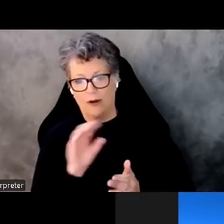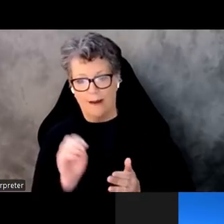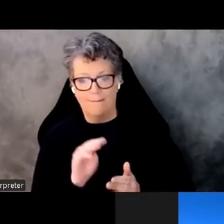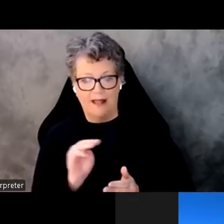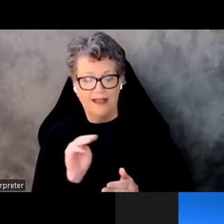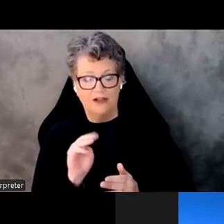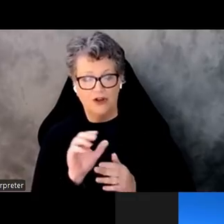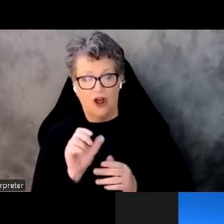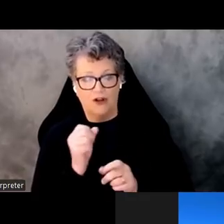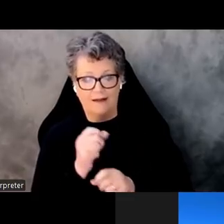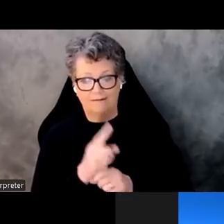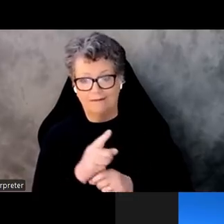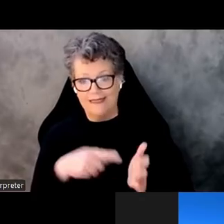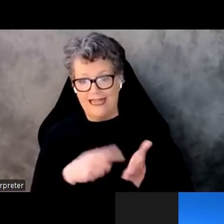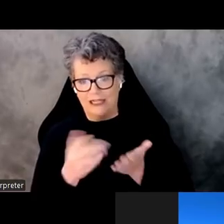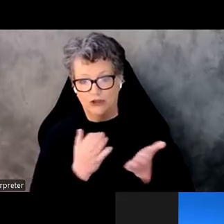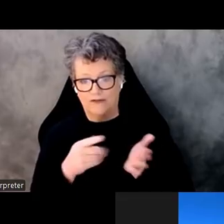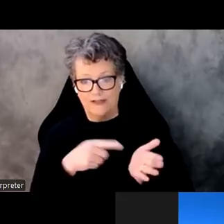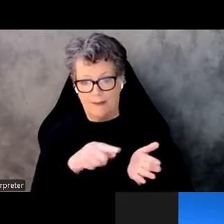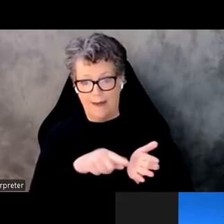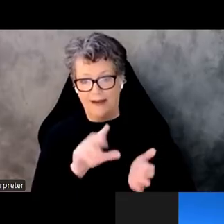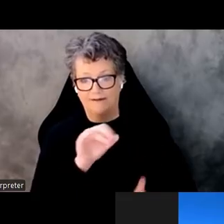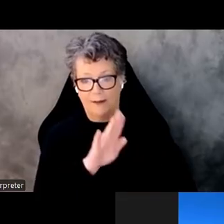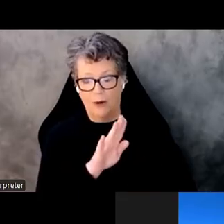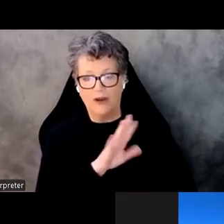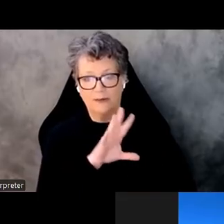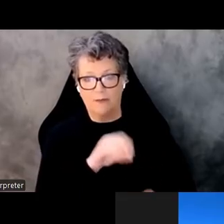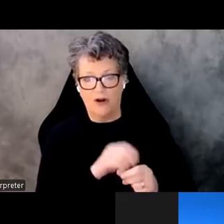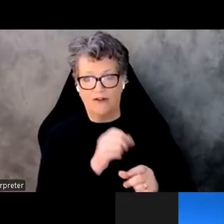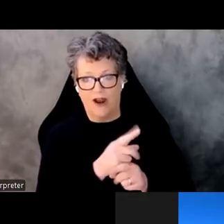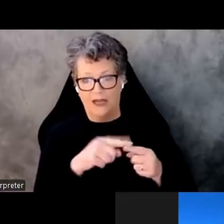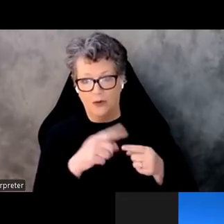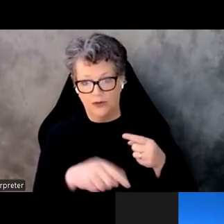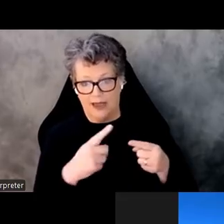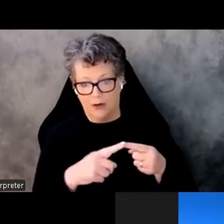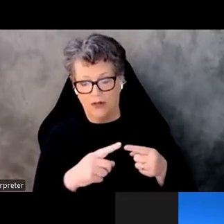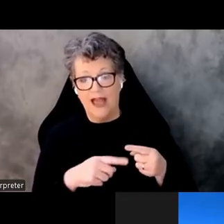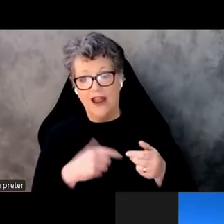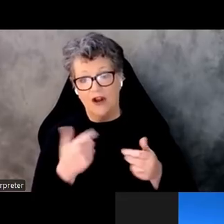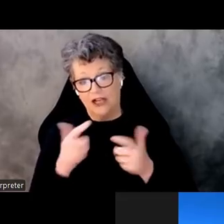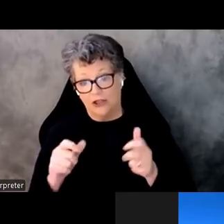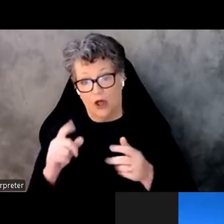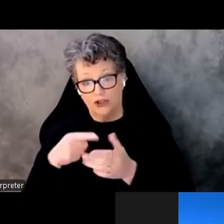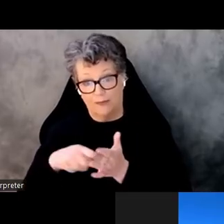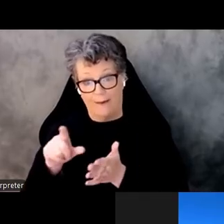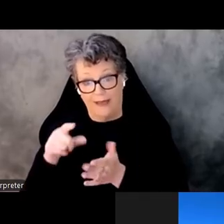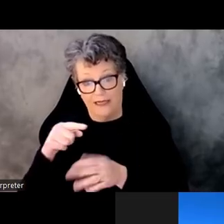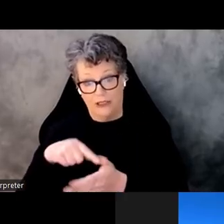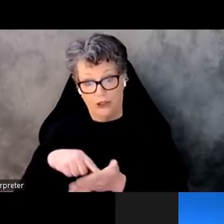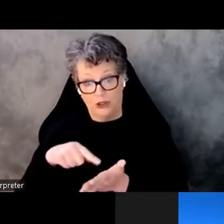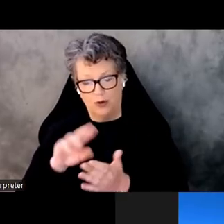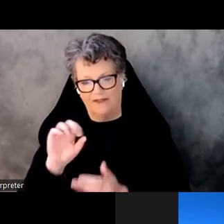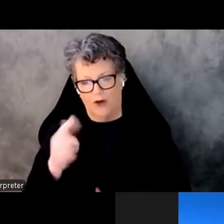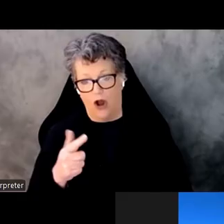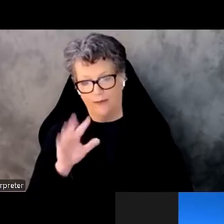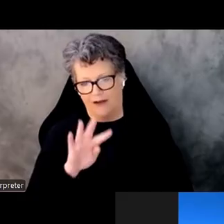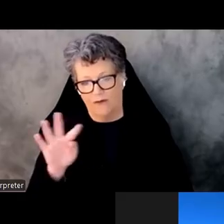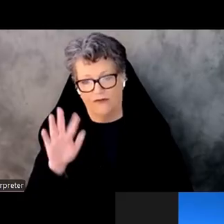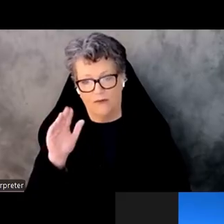annual debt service payment in February as part of our annual cycle. And then our next large payment here is due in August of about $44